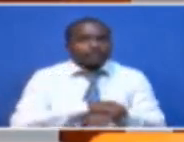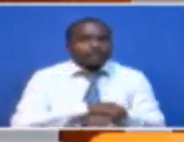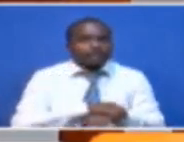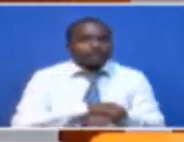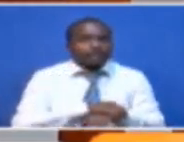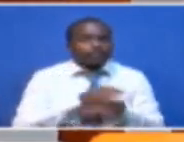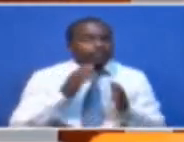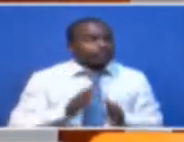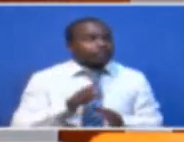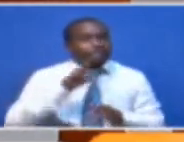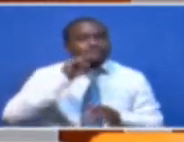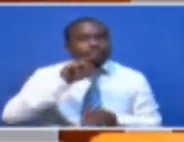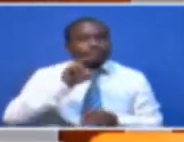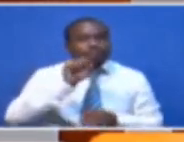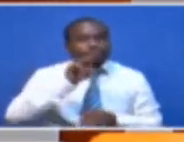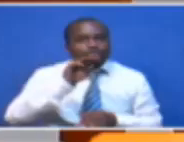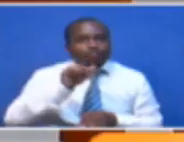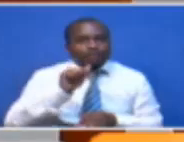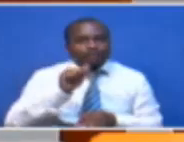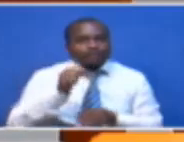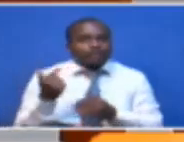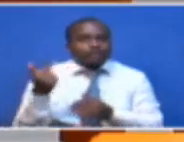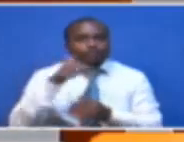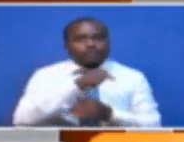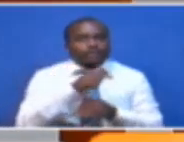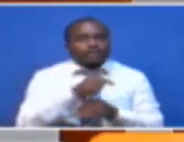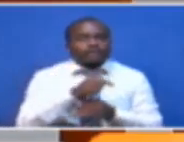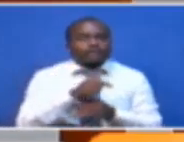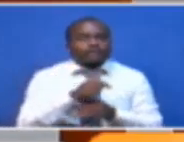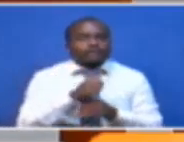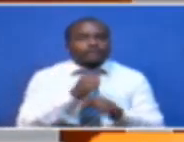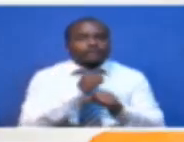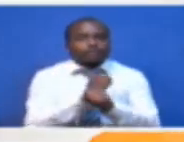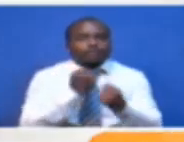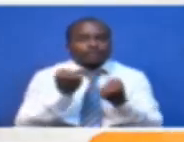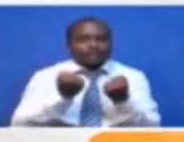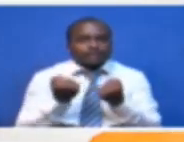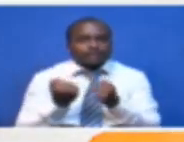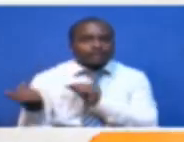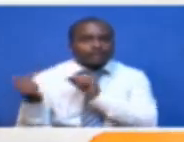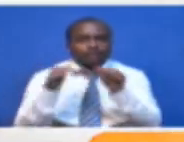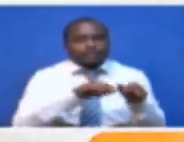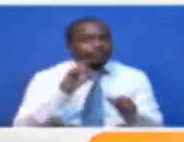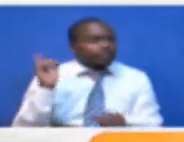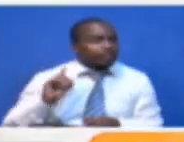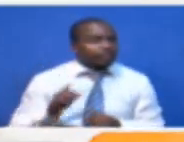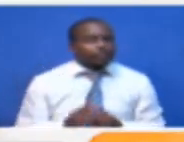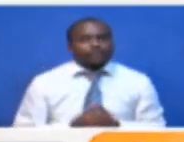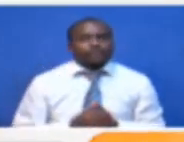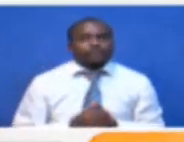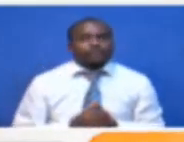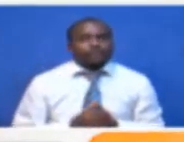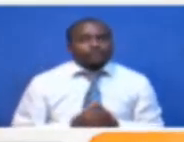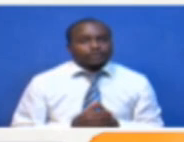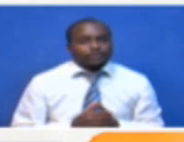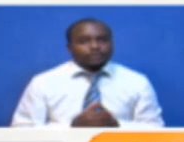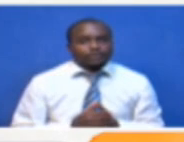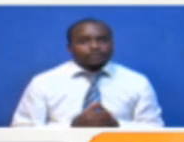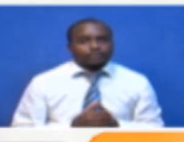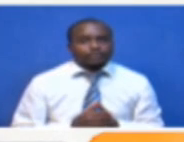Gilgil to bring us armored cars. To drive to Nairobi? To drive to Nairobi. Because you see,